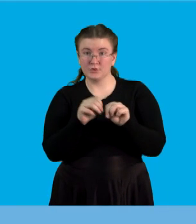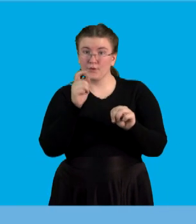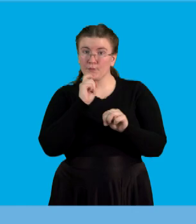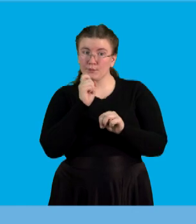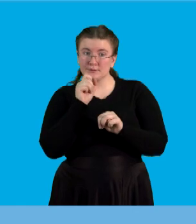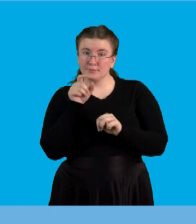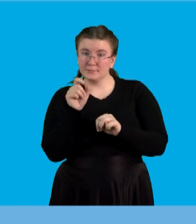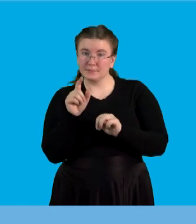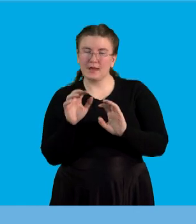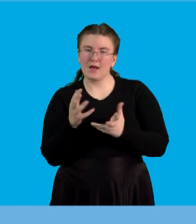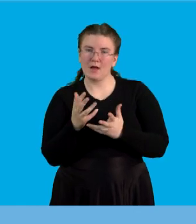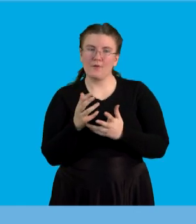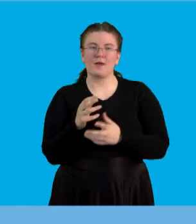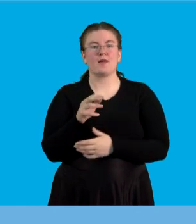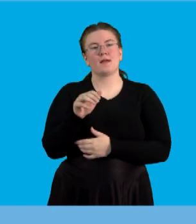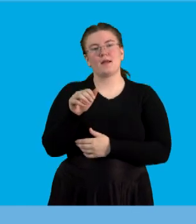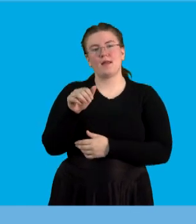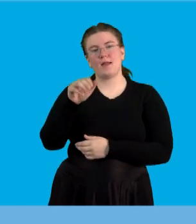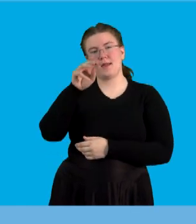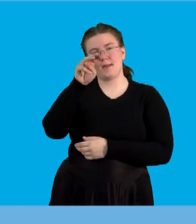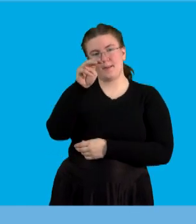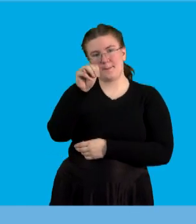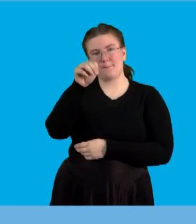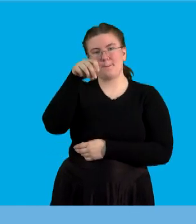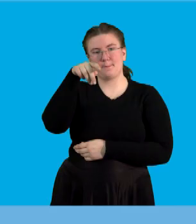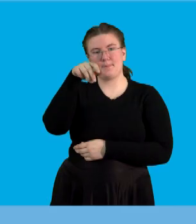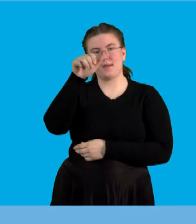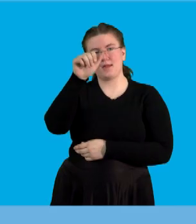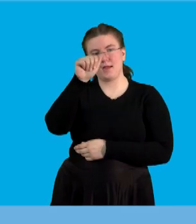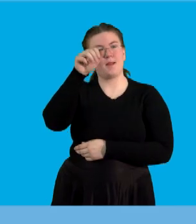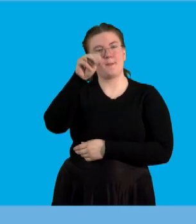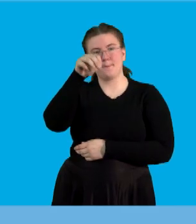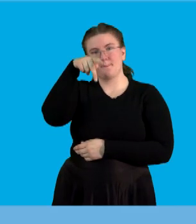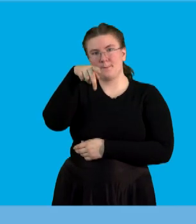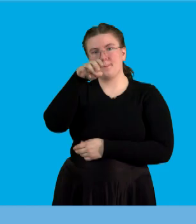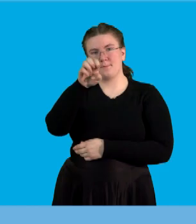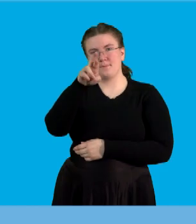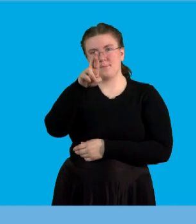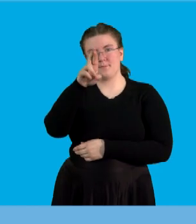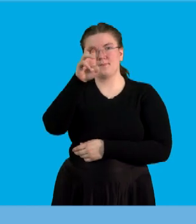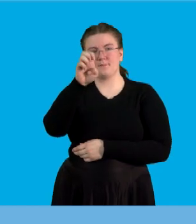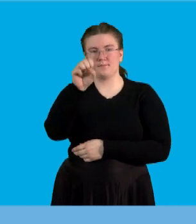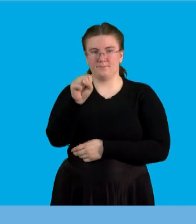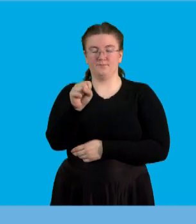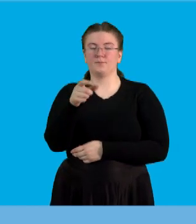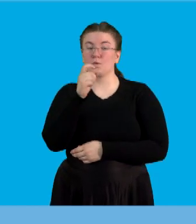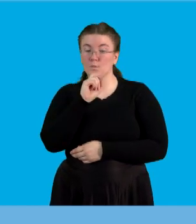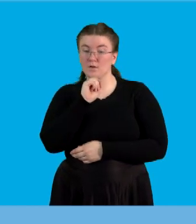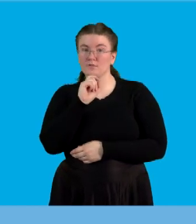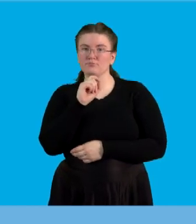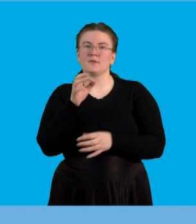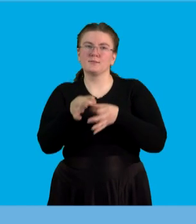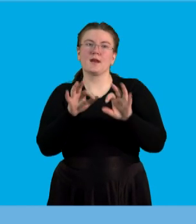is measured in amperes, or with the symbol of A. A for amperes, and we know that that's the measuring unit for